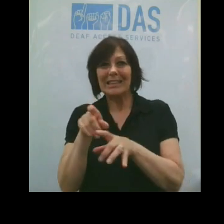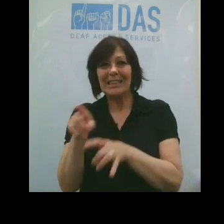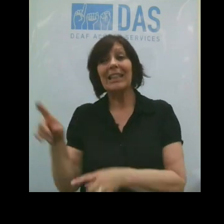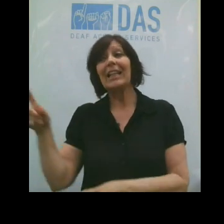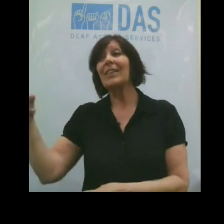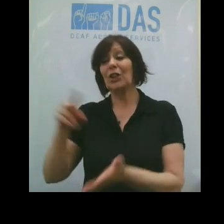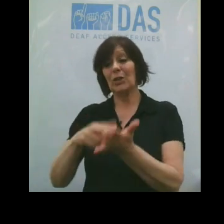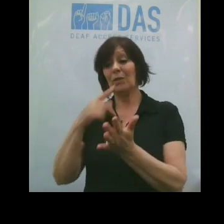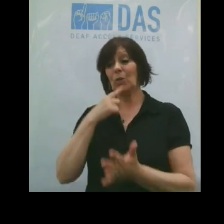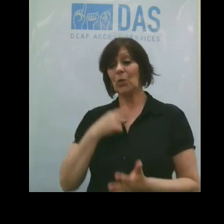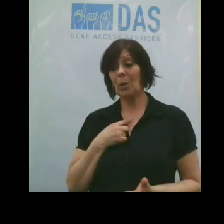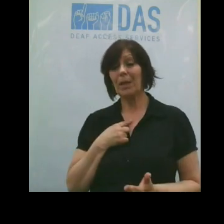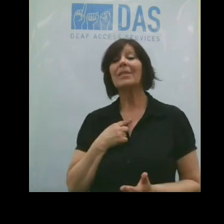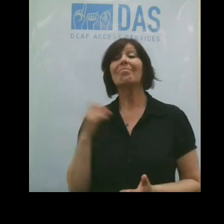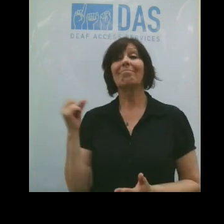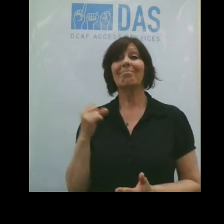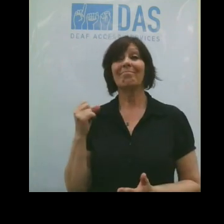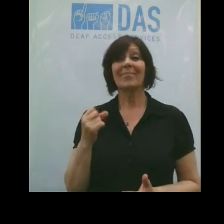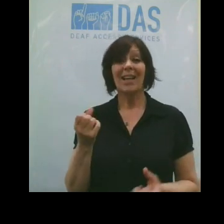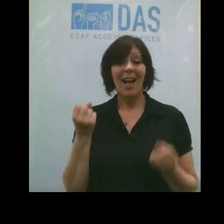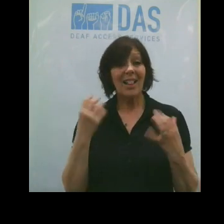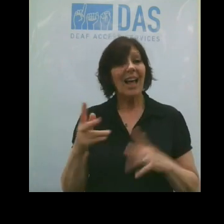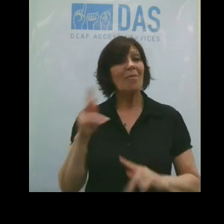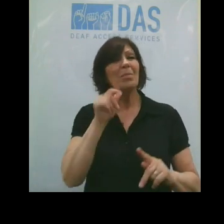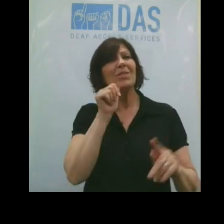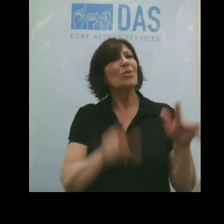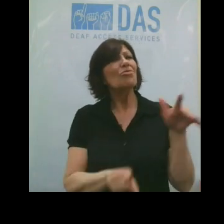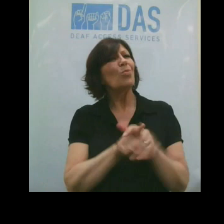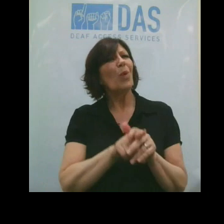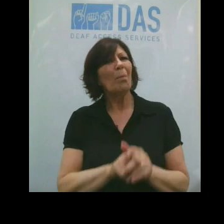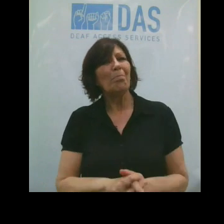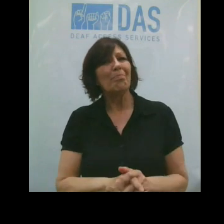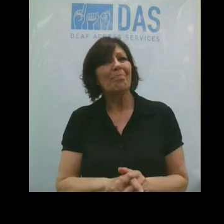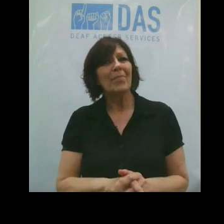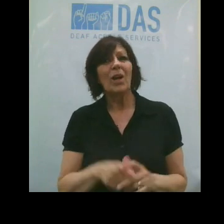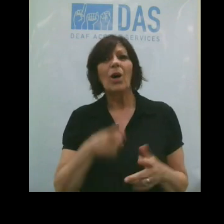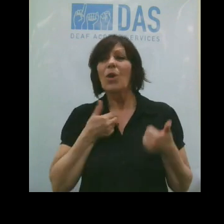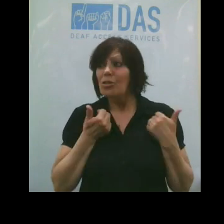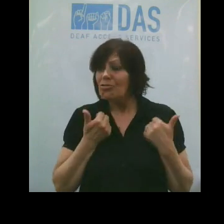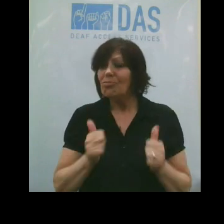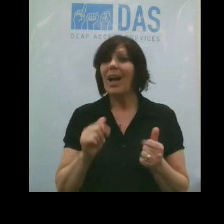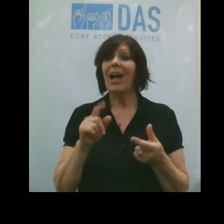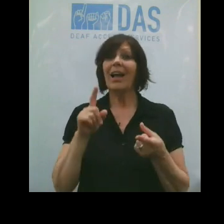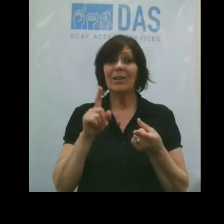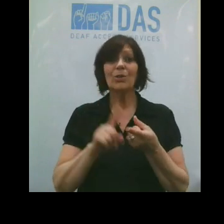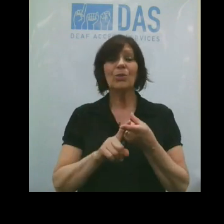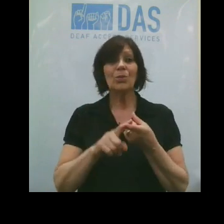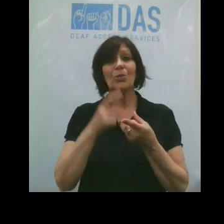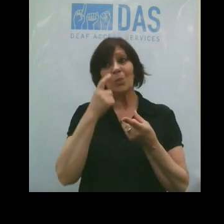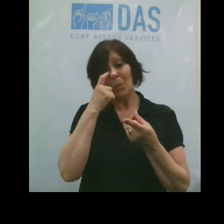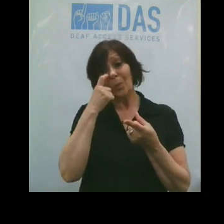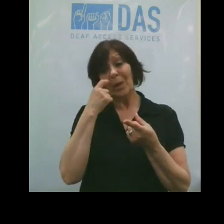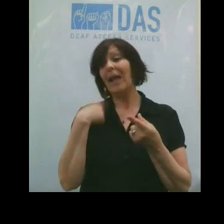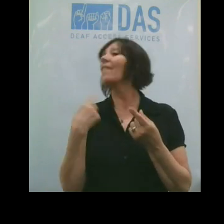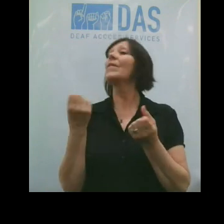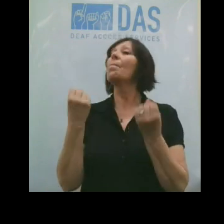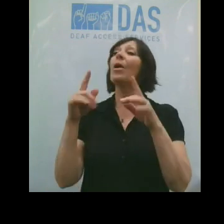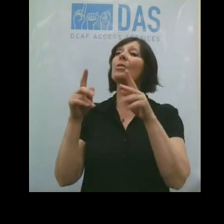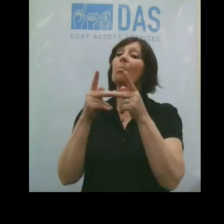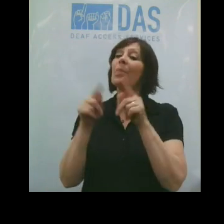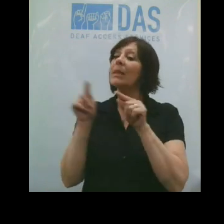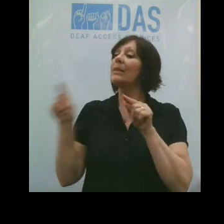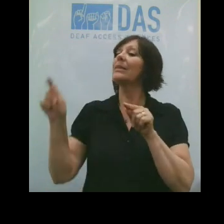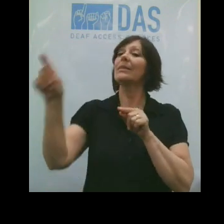told me that there have been a lot of no-shows to our clinic. We're trying really hard to take them throughout Erie County so that everybody